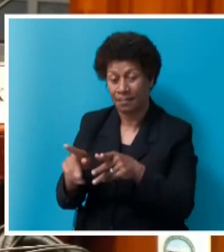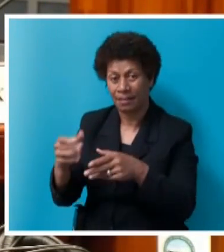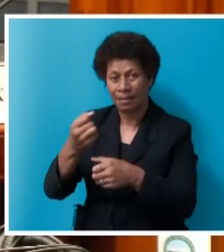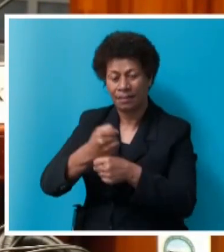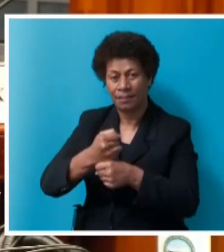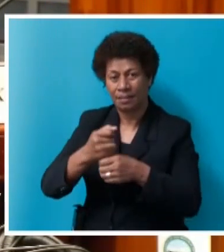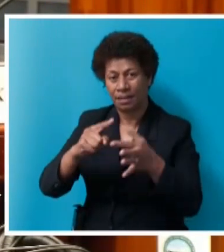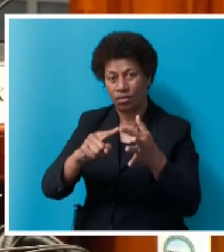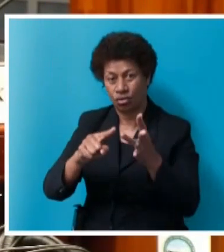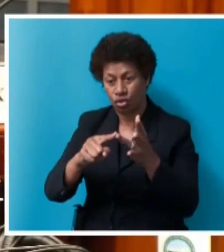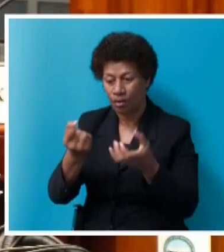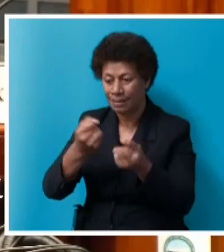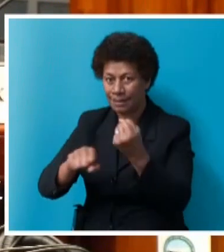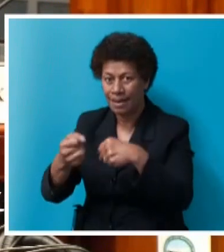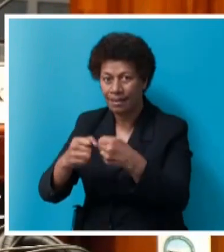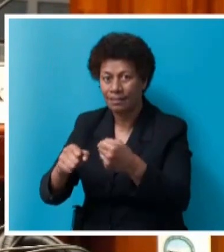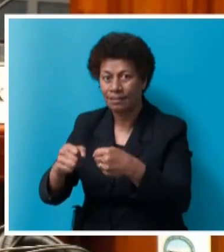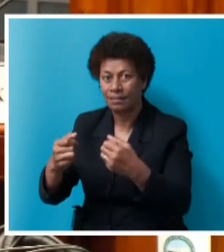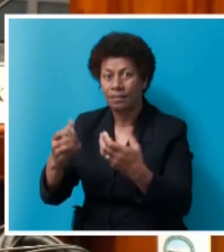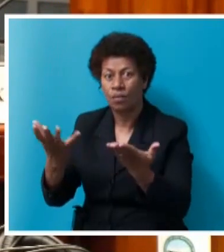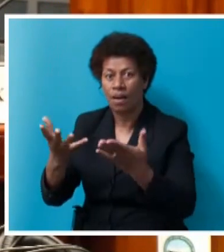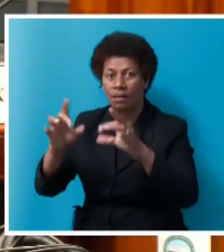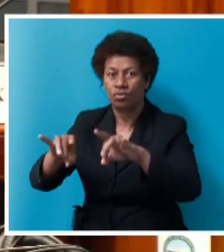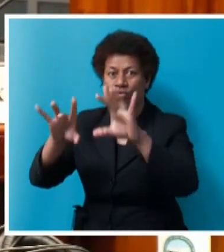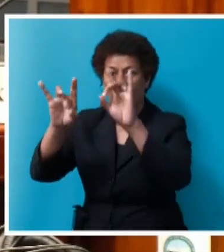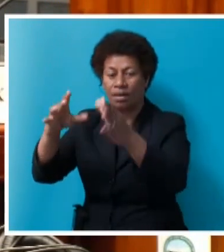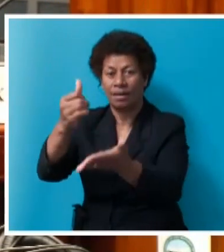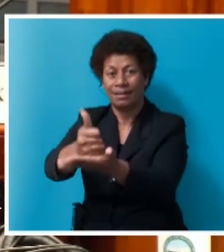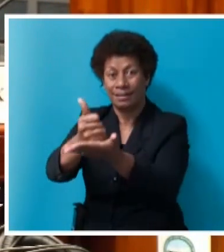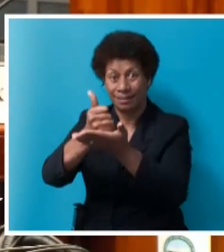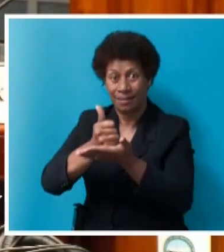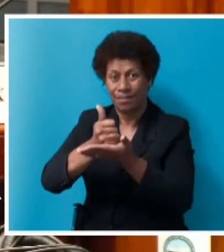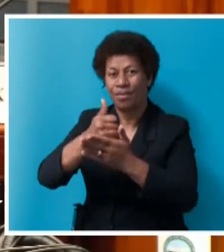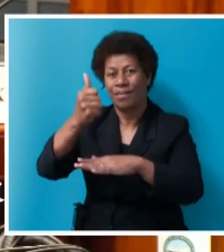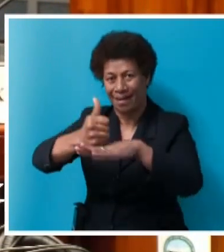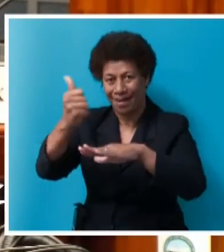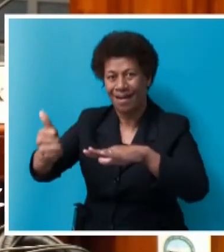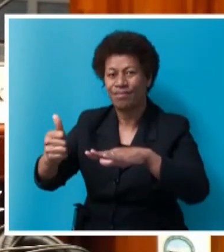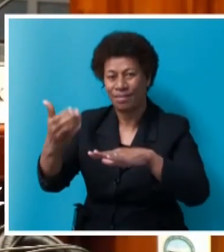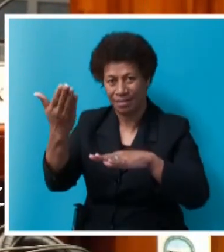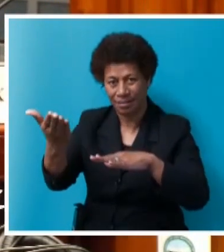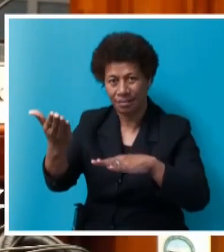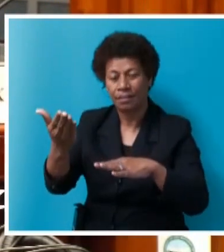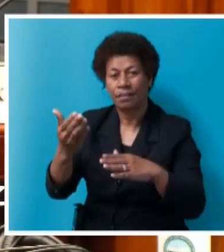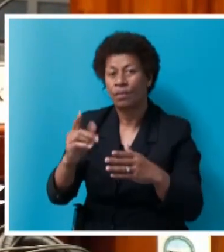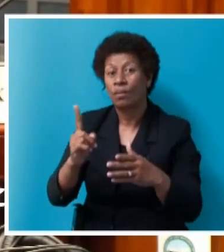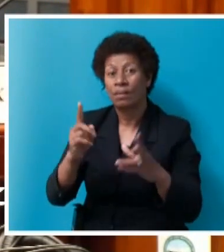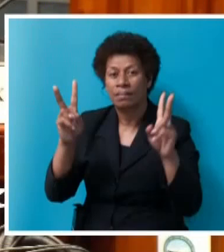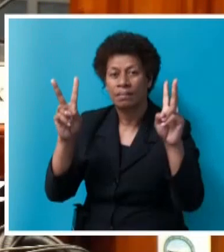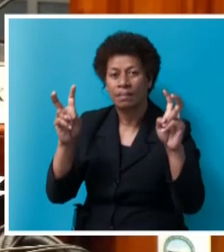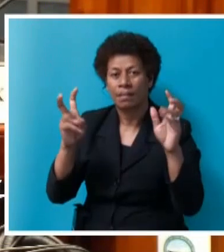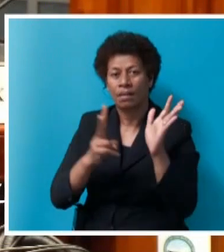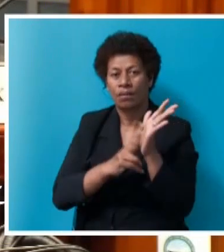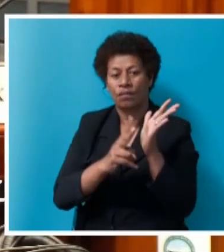Australia and supported by the Australian government through our Vuvale partnership.